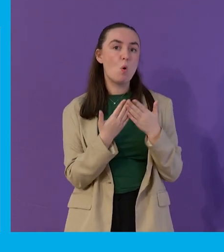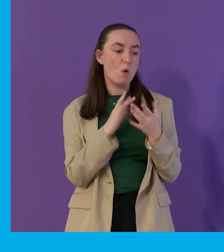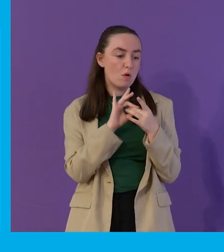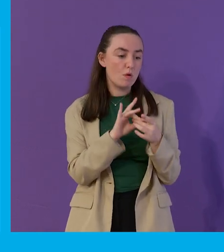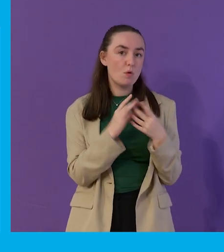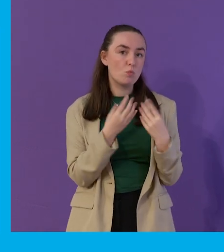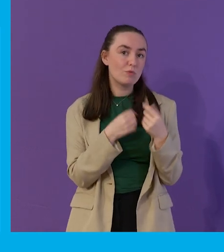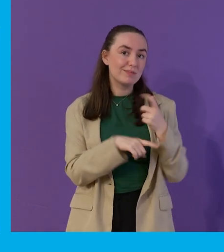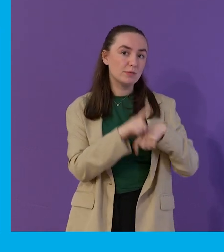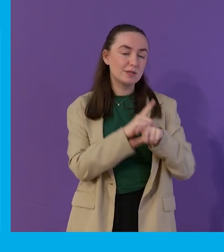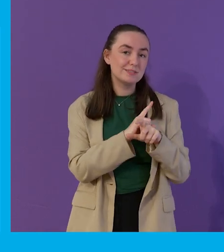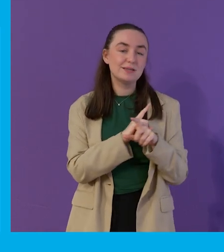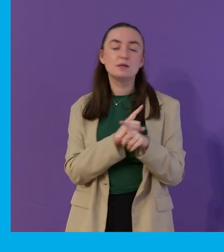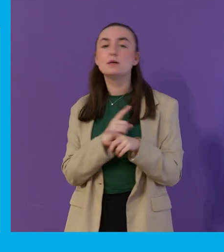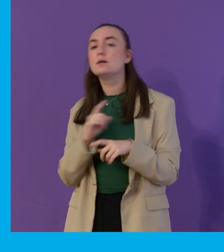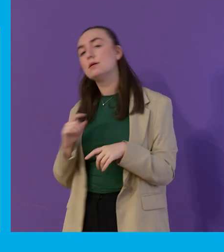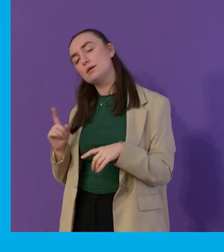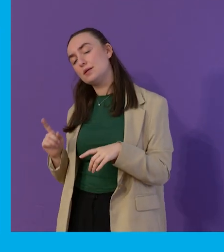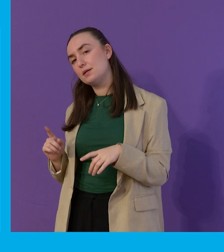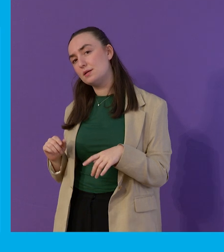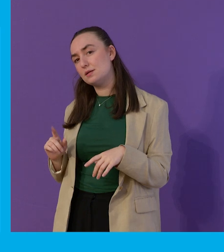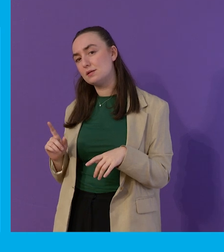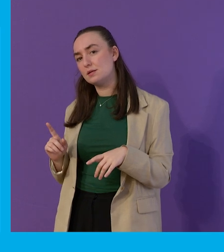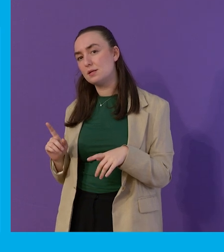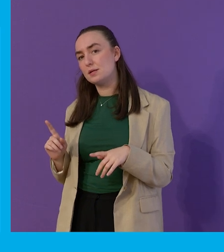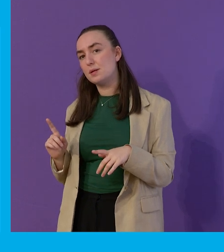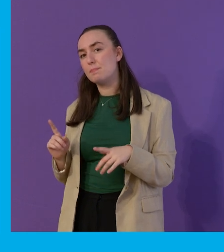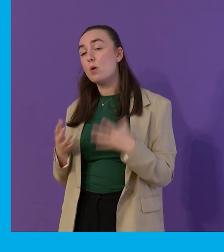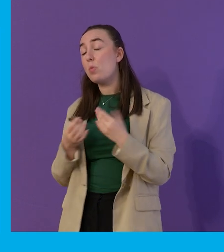Stephen was making was not necessarily about local authorities